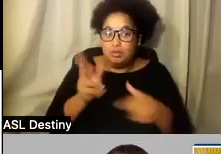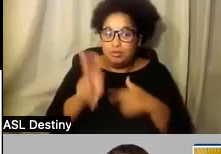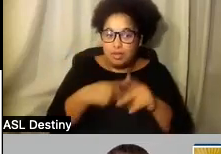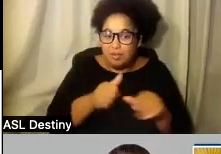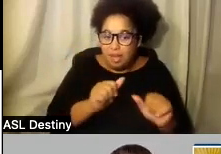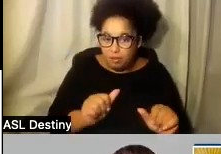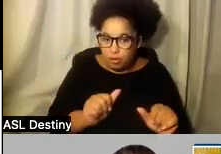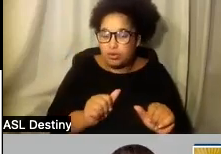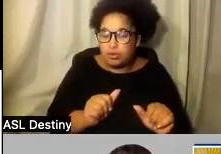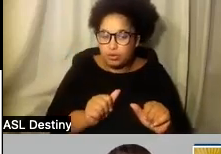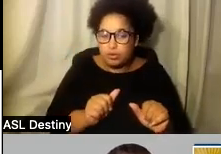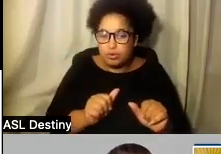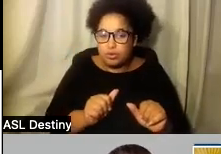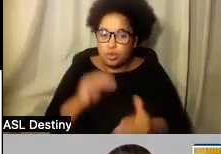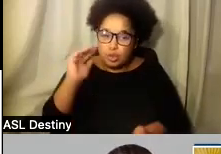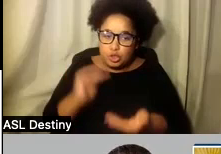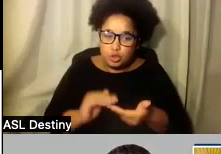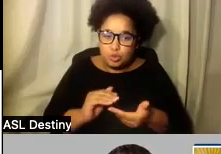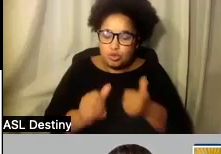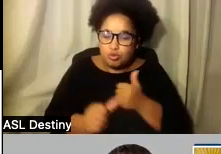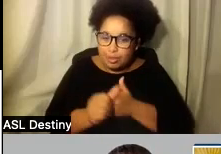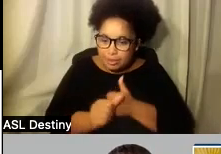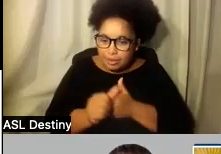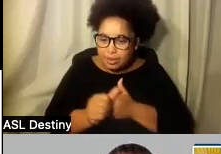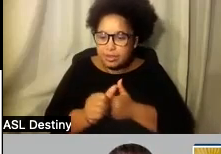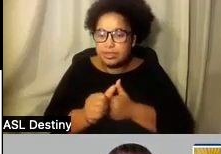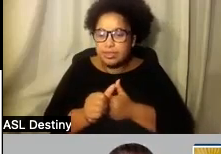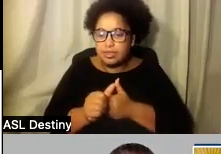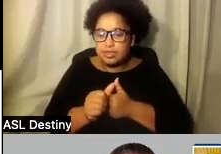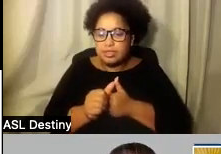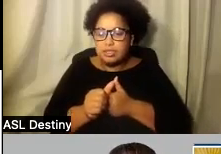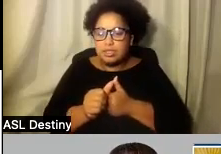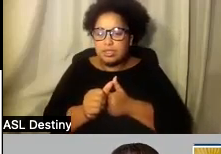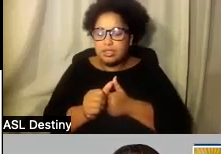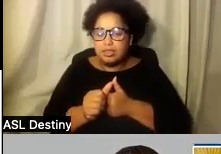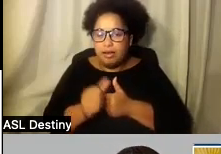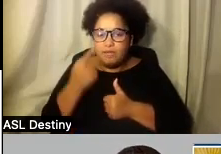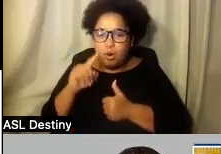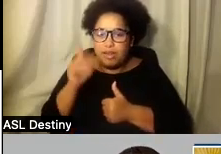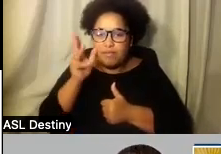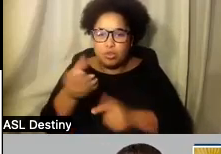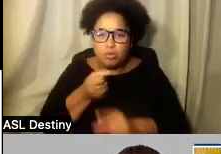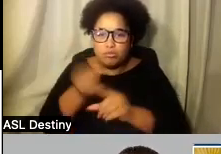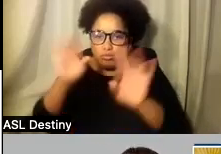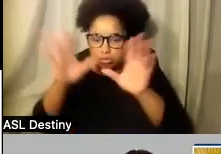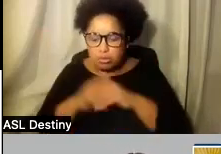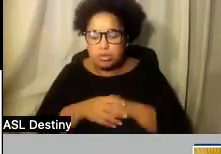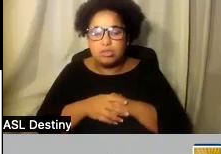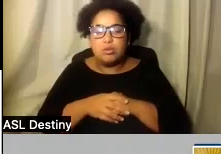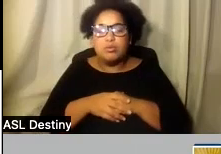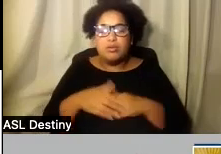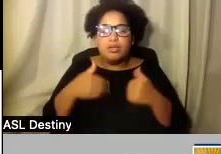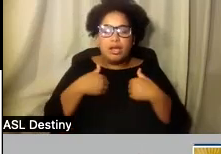looking to reduce the risk to something that may occur in the future. I have wildfire mitigation